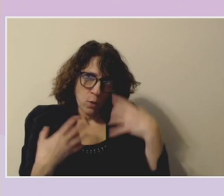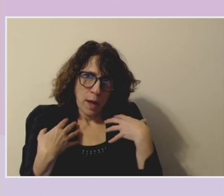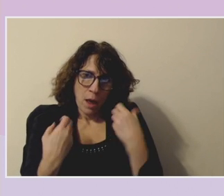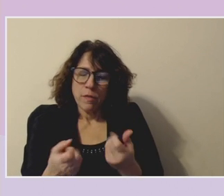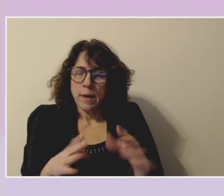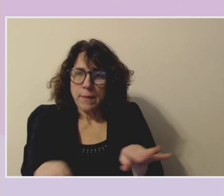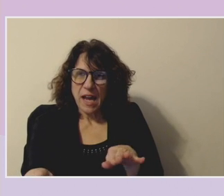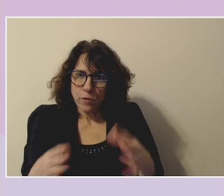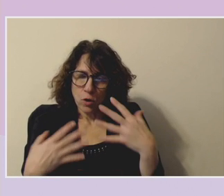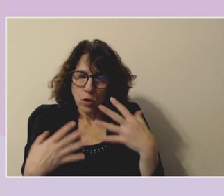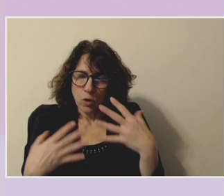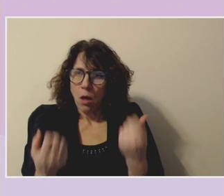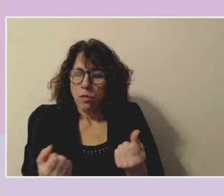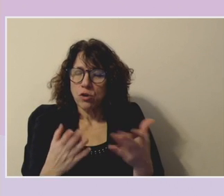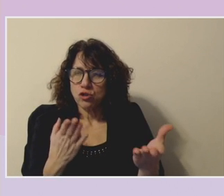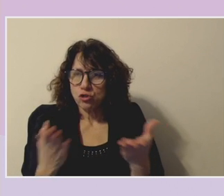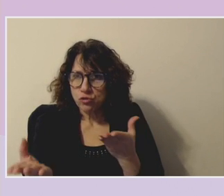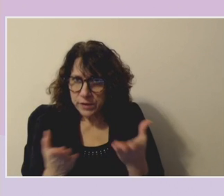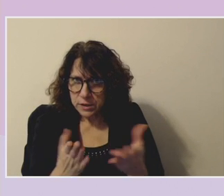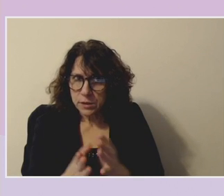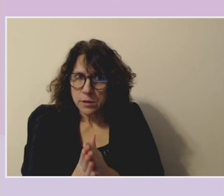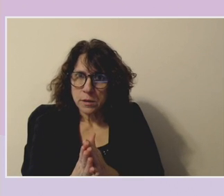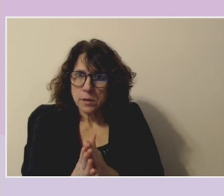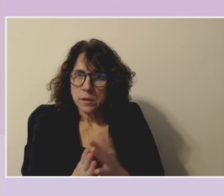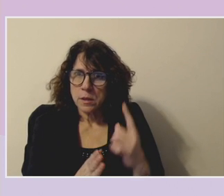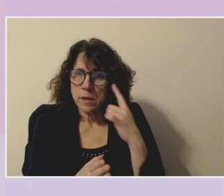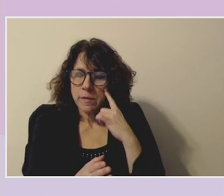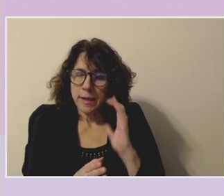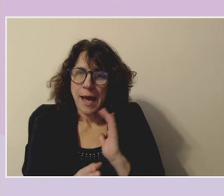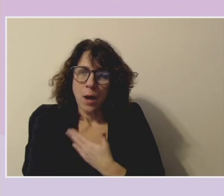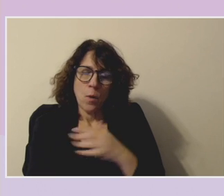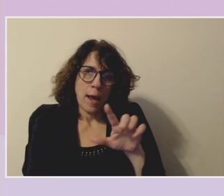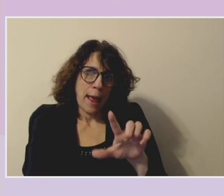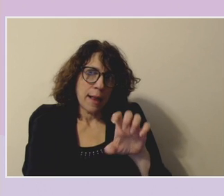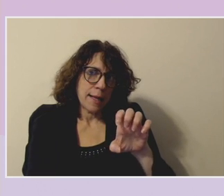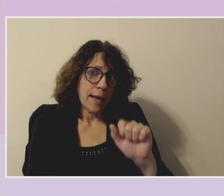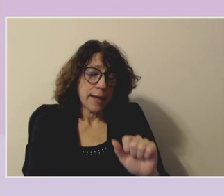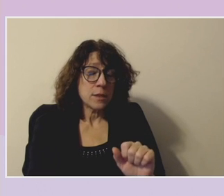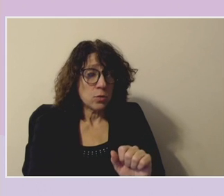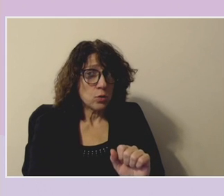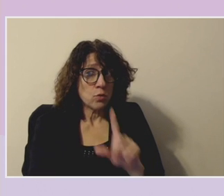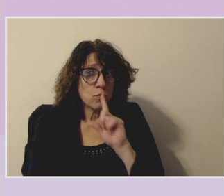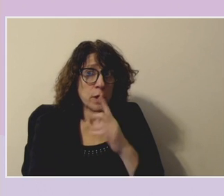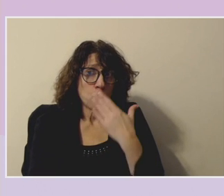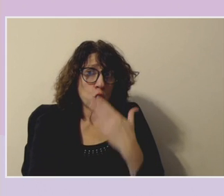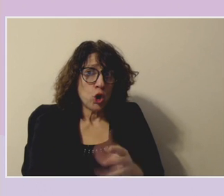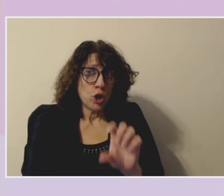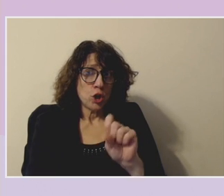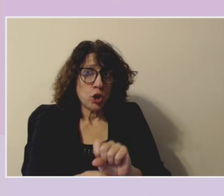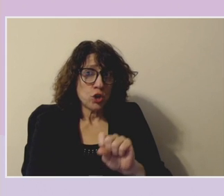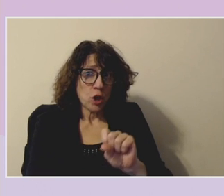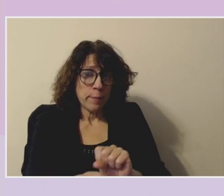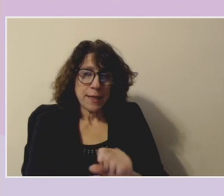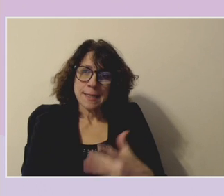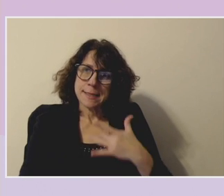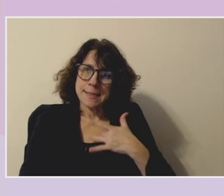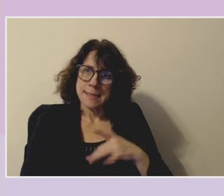health service. So I think our LEAs do a really good job of being sensitive to